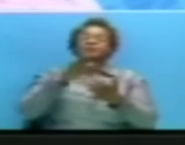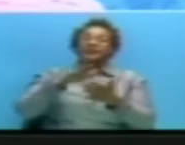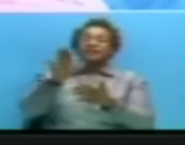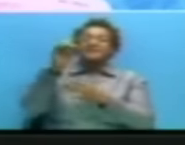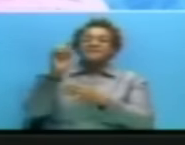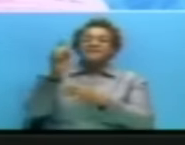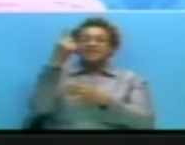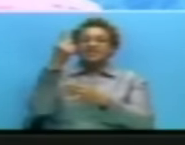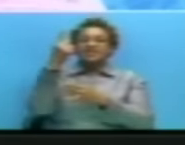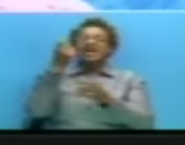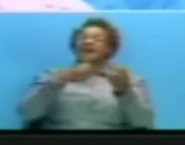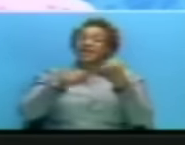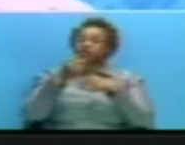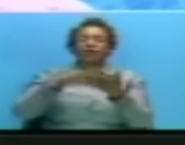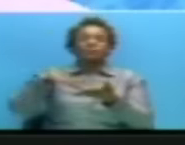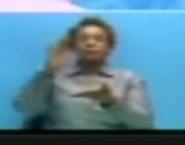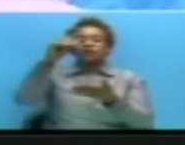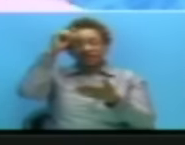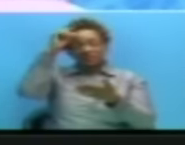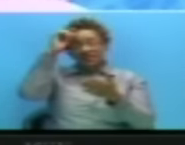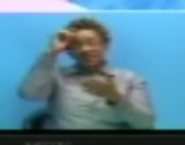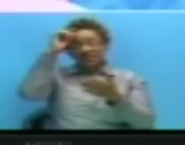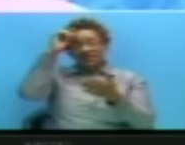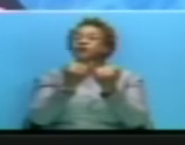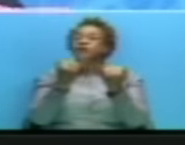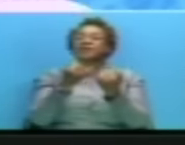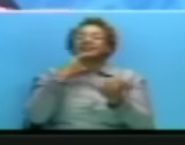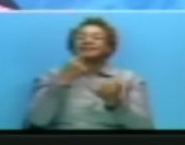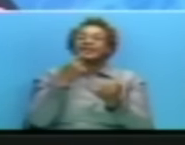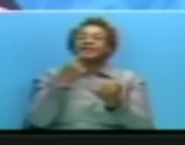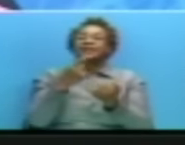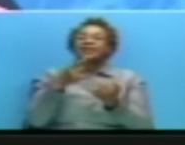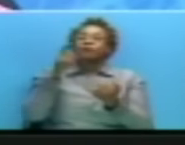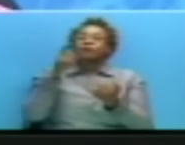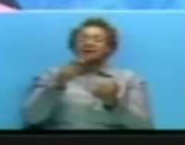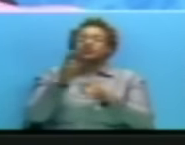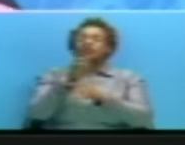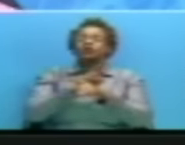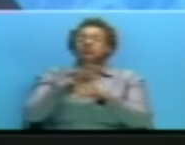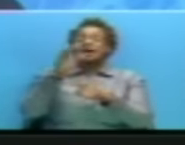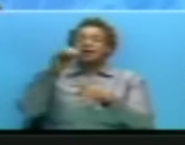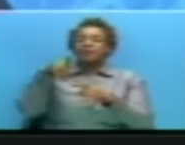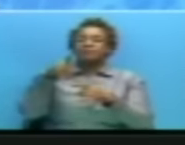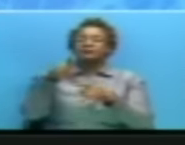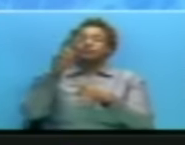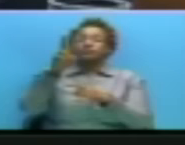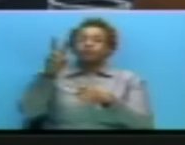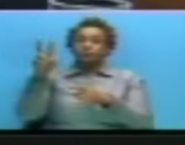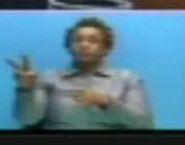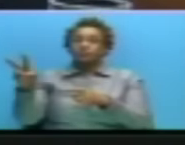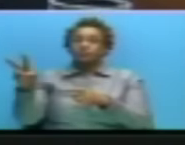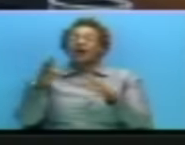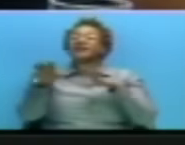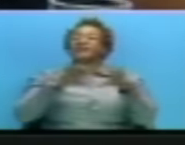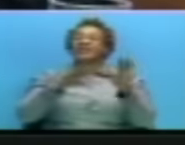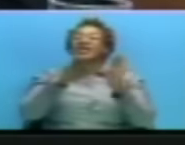first reaction of most of the government institutions was that we actually apply CAP 222 and get him out. In fact, I drafted a